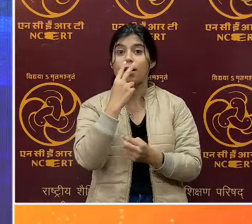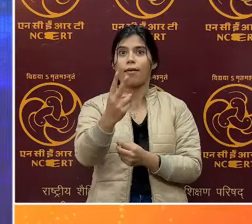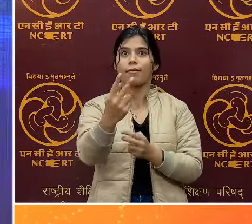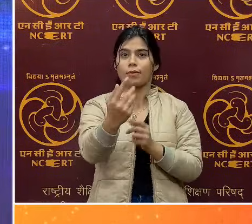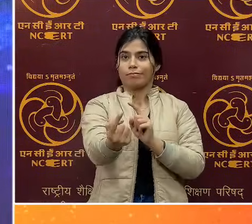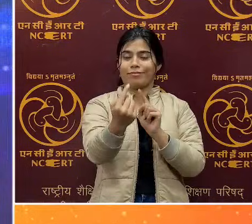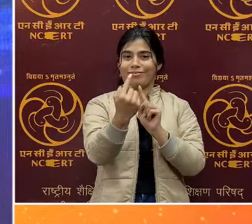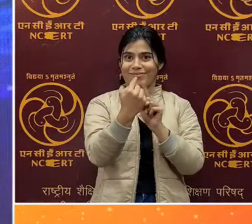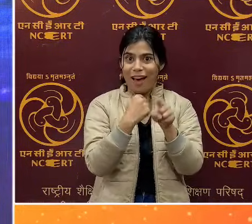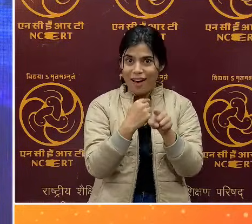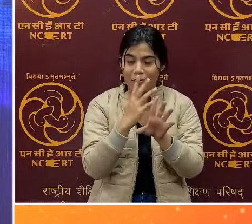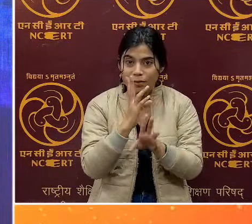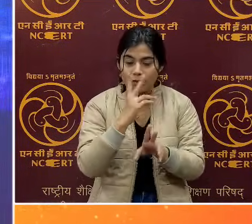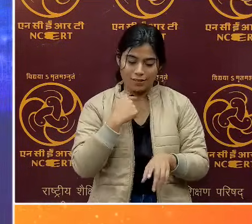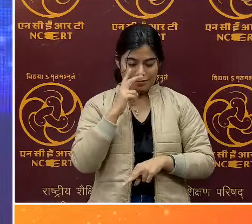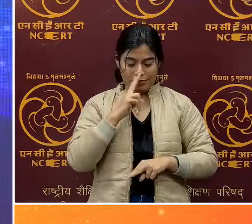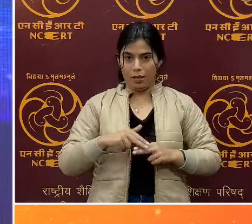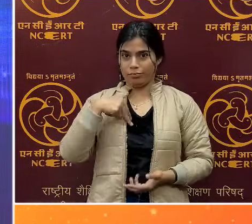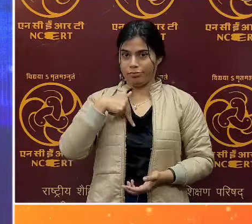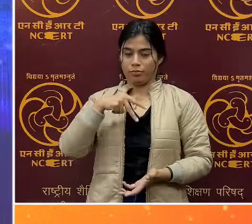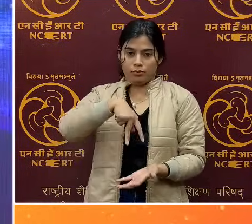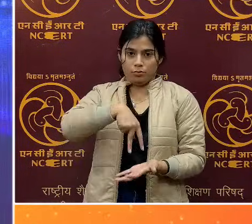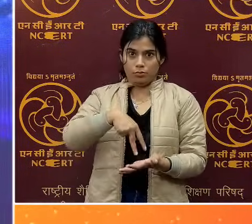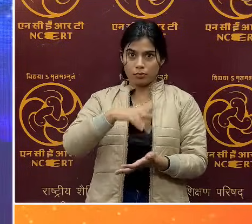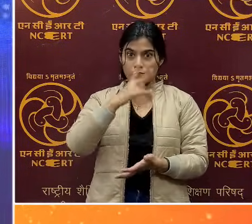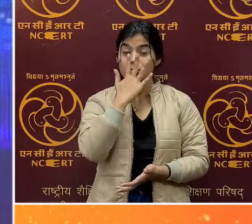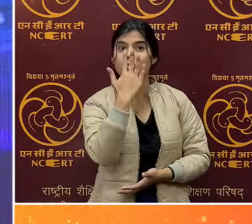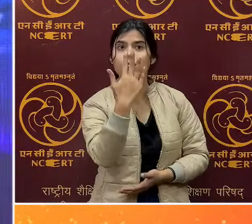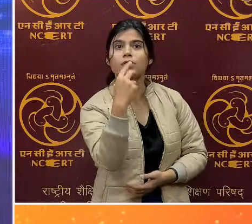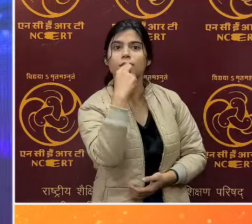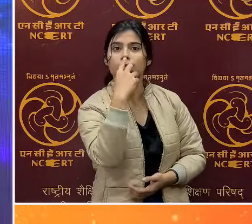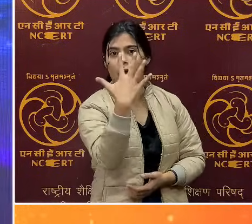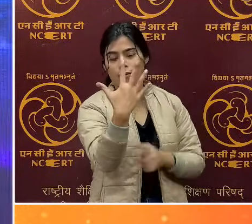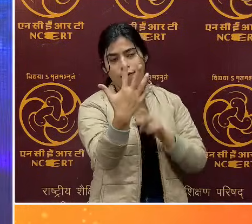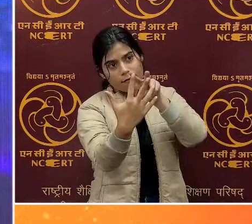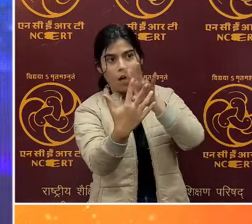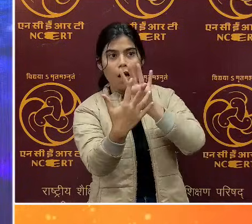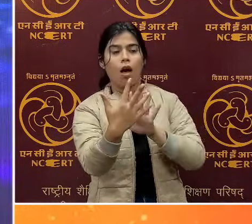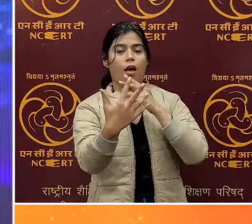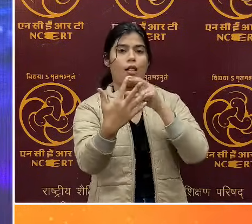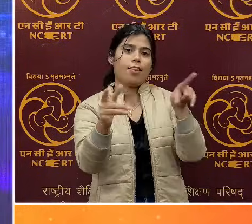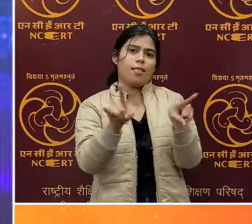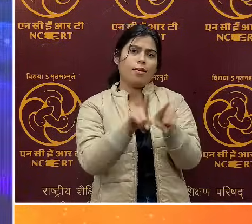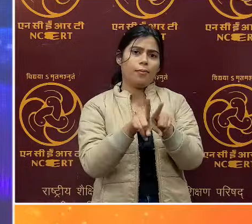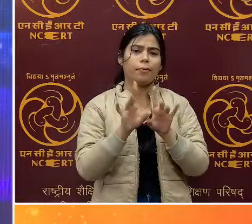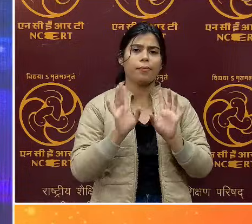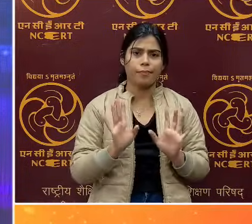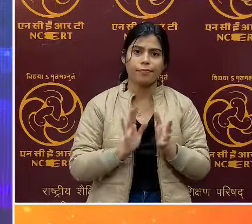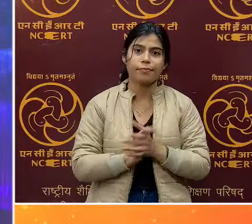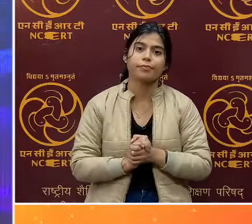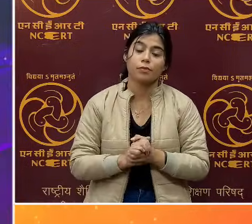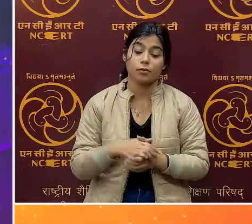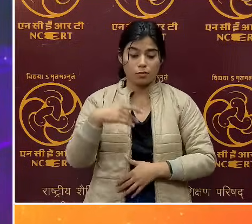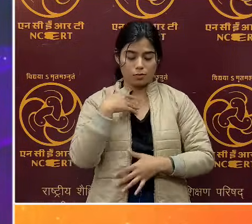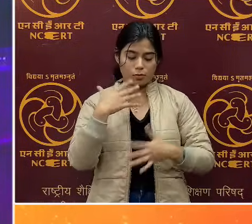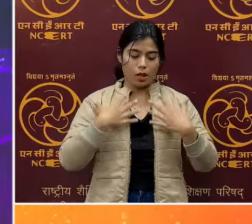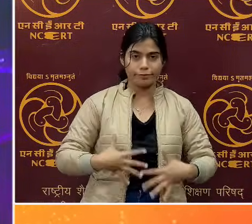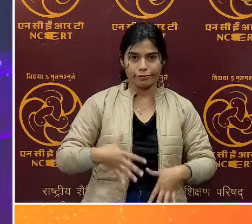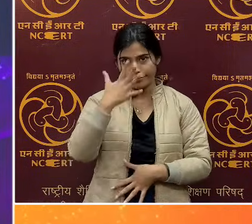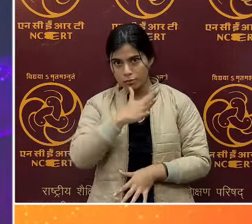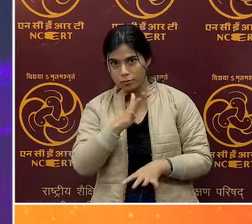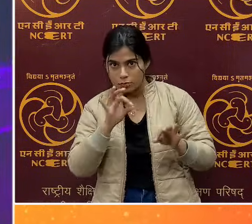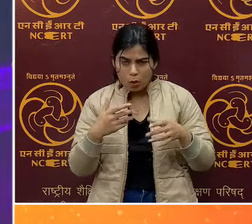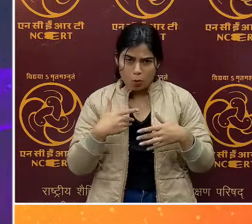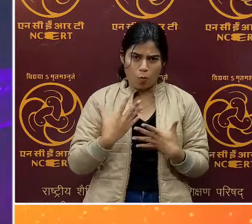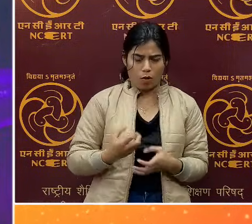that. Right. Right? We see our images in that. And everybody like we love to dress up and look beautiful. So Yes.